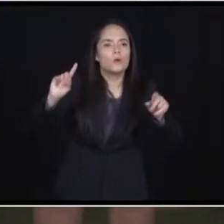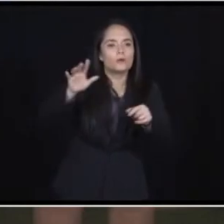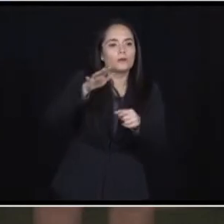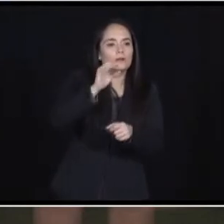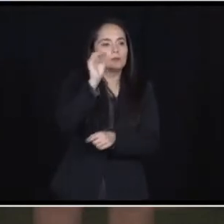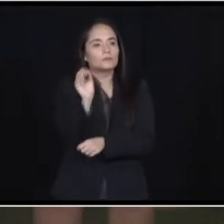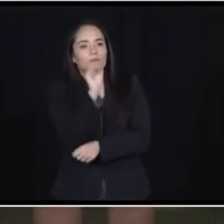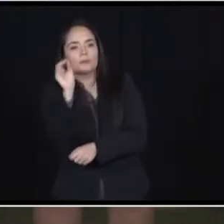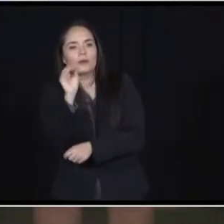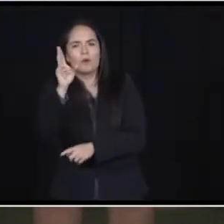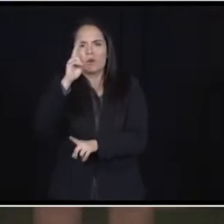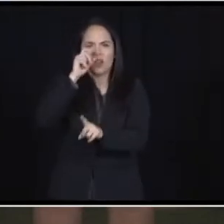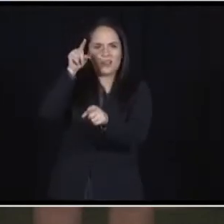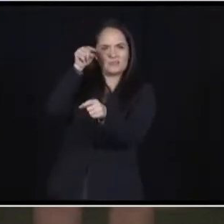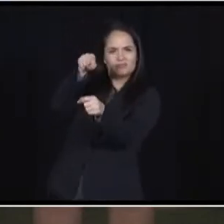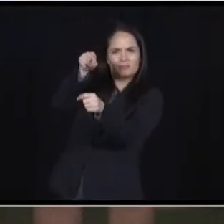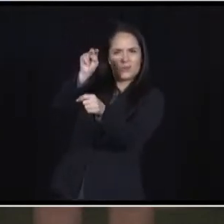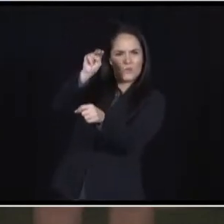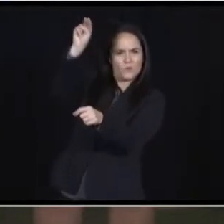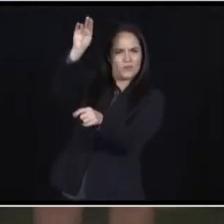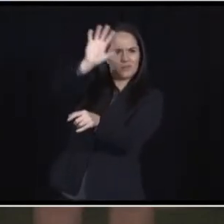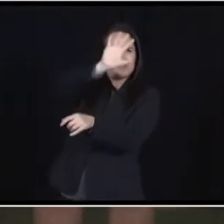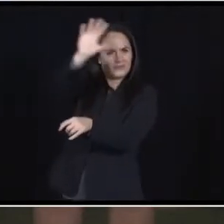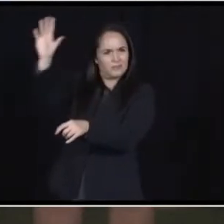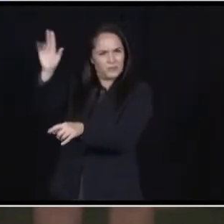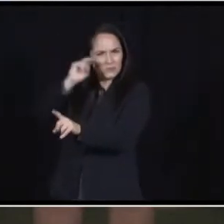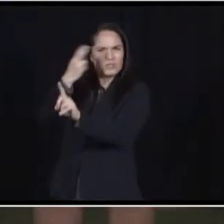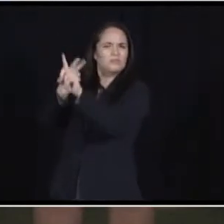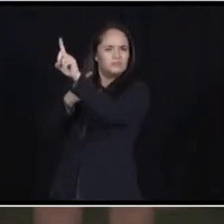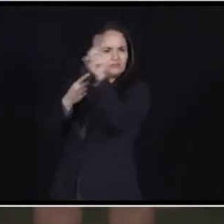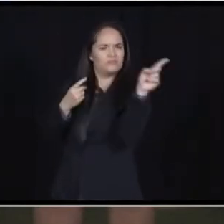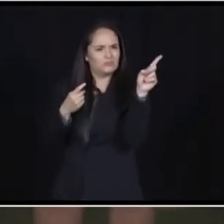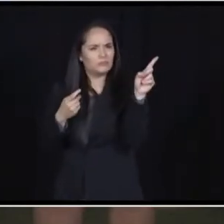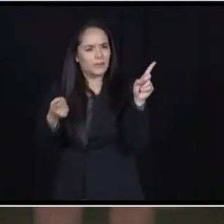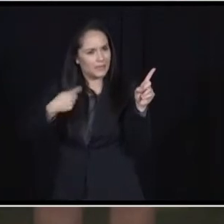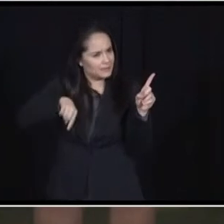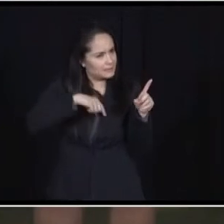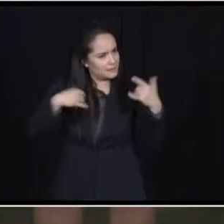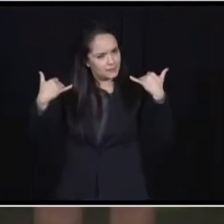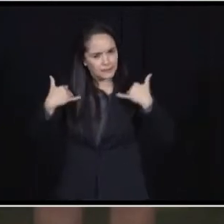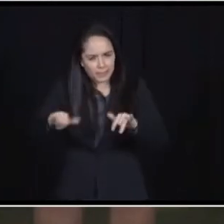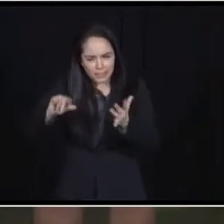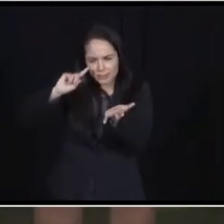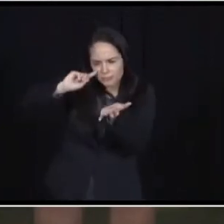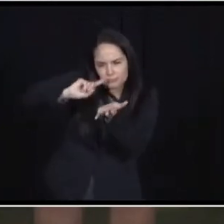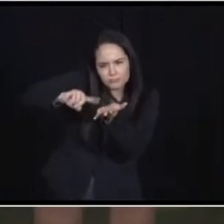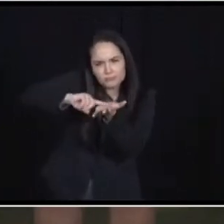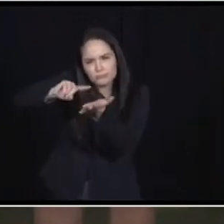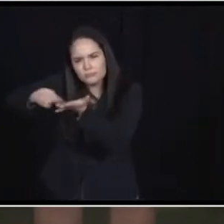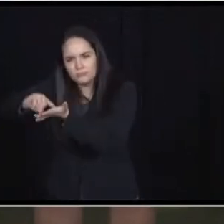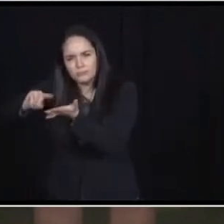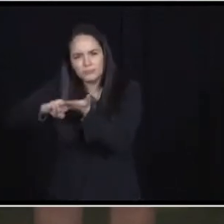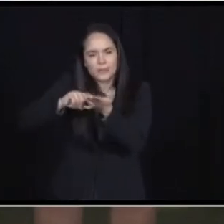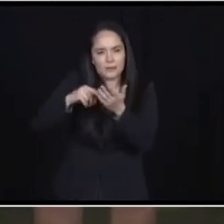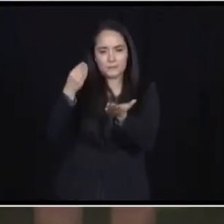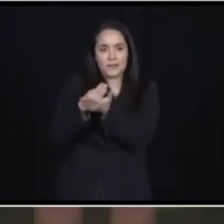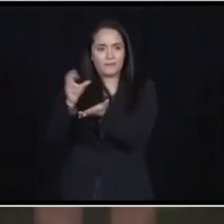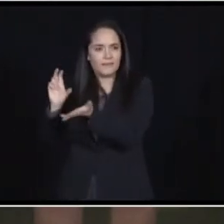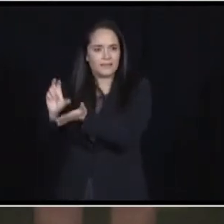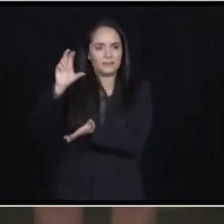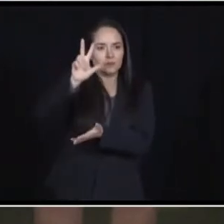we're continuing to do that work and continuing to implement our strategy. And with an investment of $3.8 billion over 10 years, we will